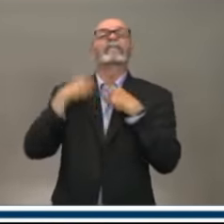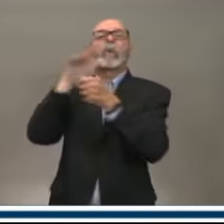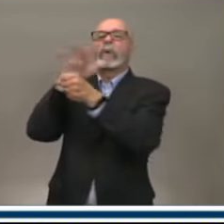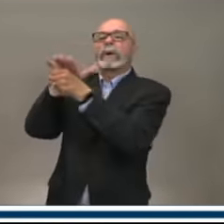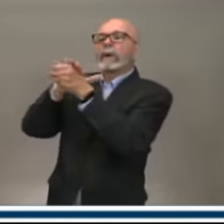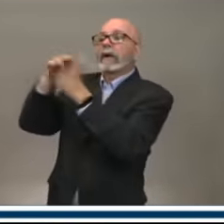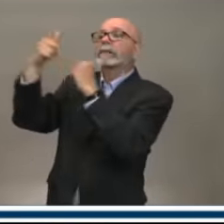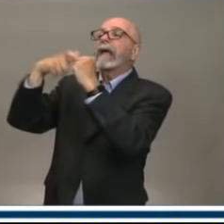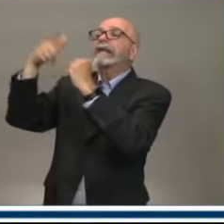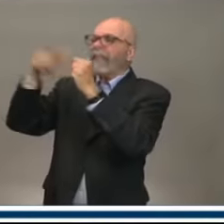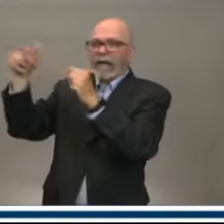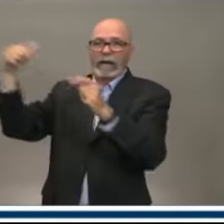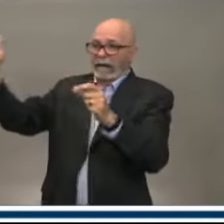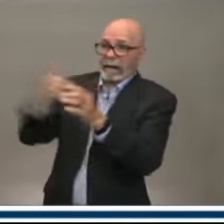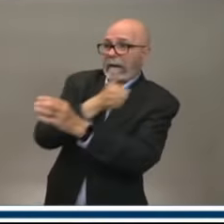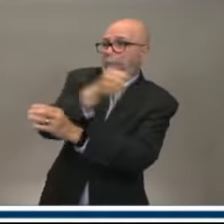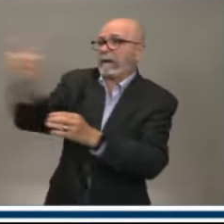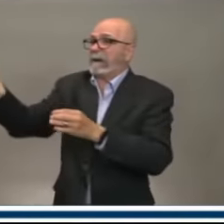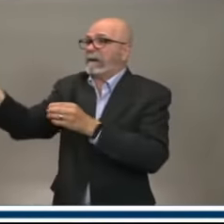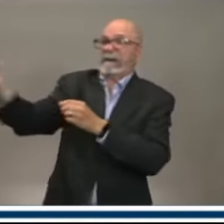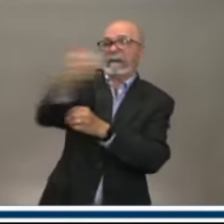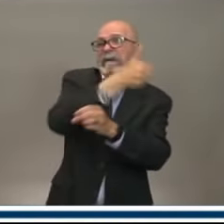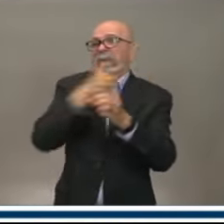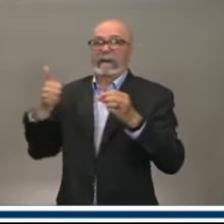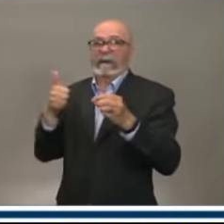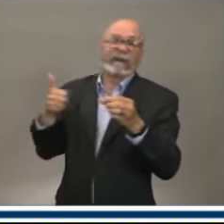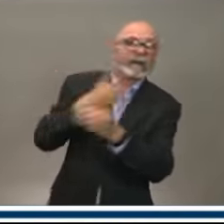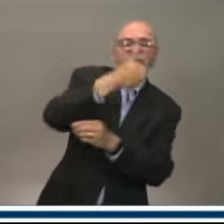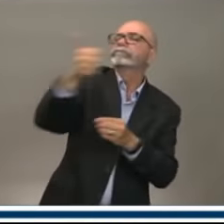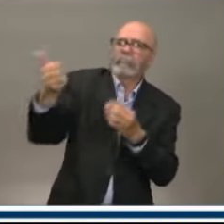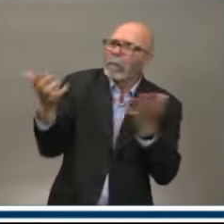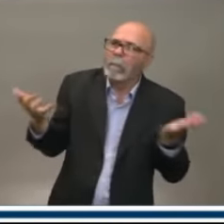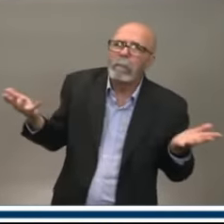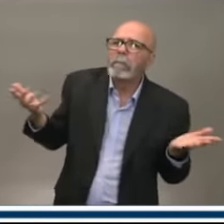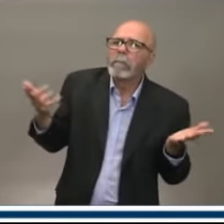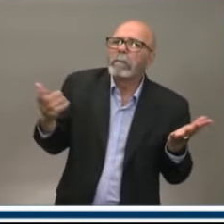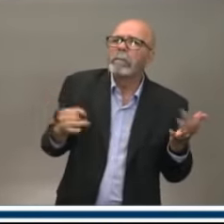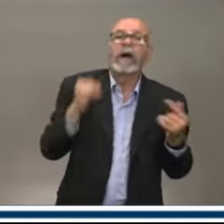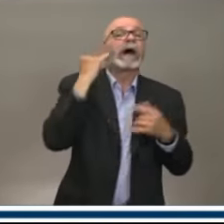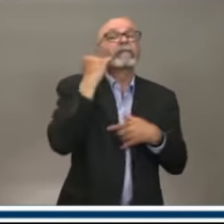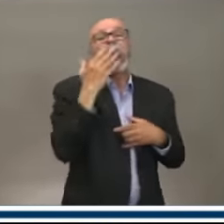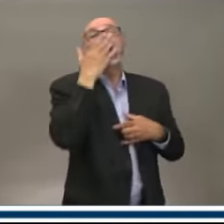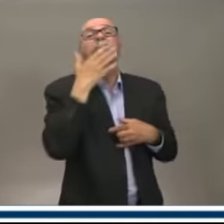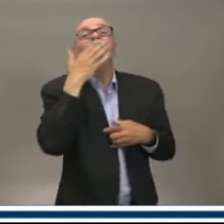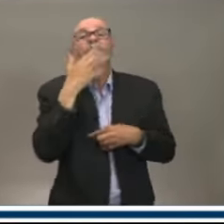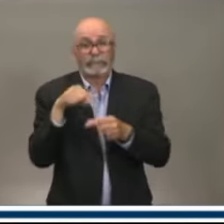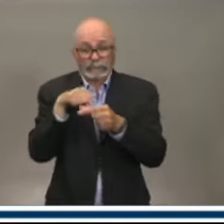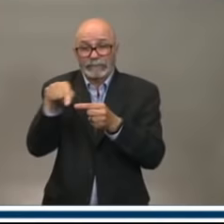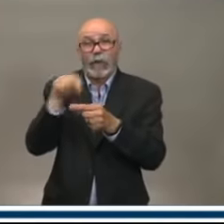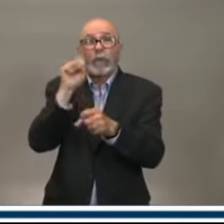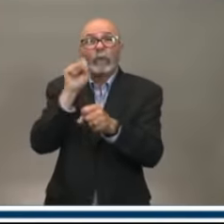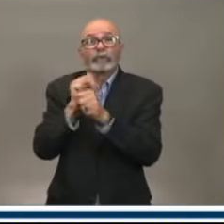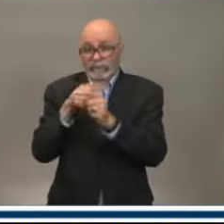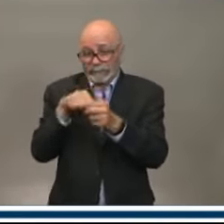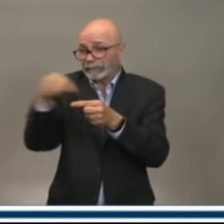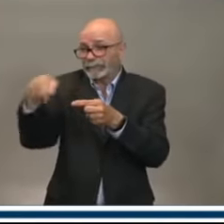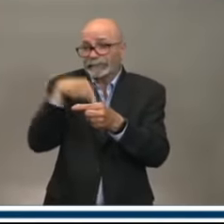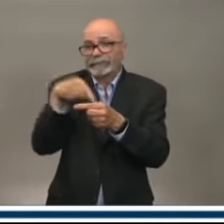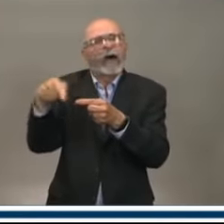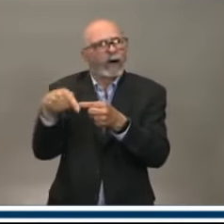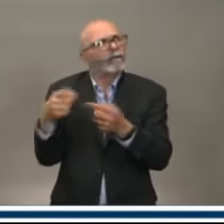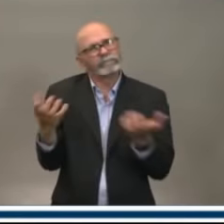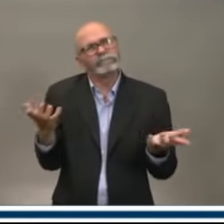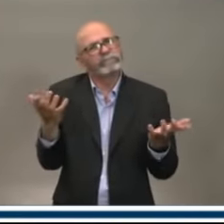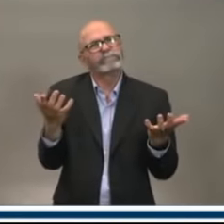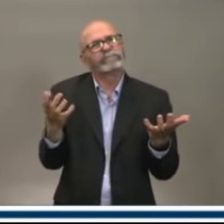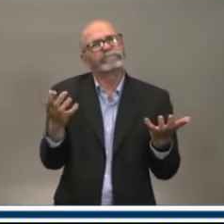people who are coming to work in the economy in the Amherst area who hasn't been closed, which is the manufacturing sector. So some of them would come across the border, and